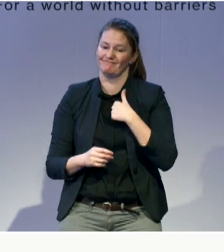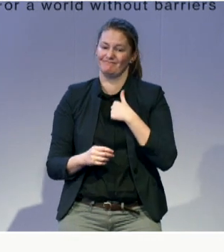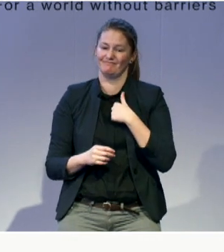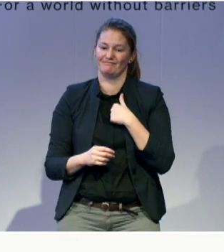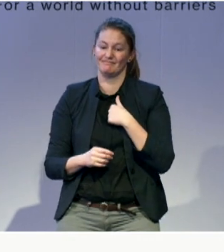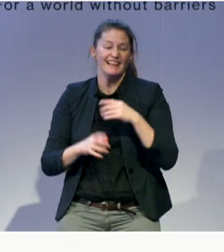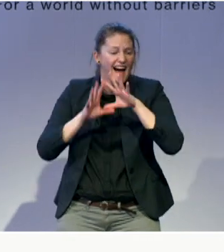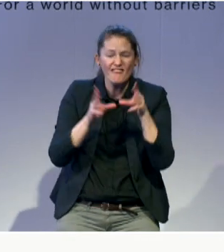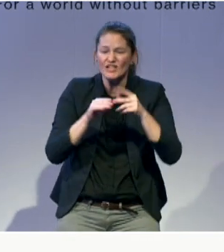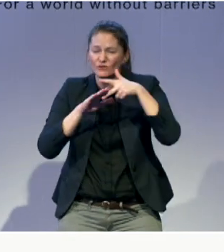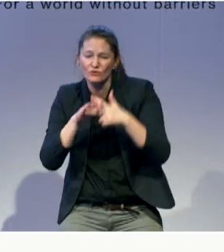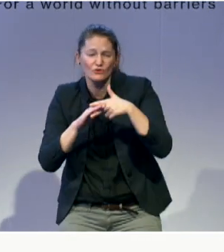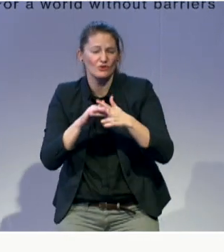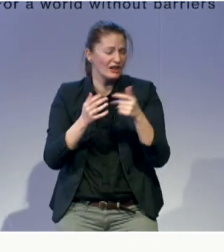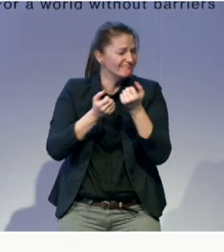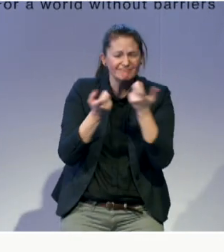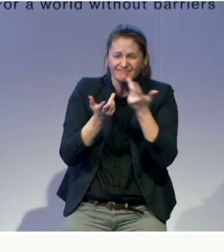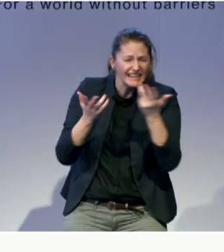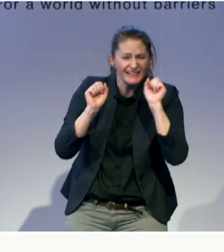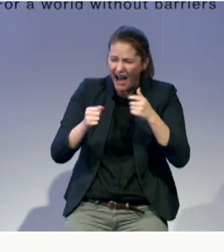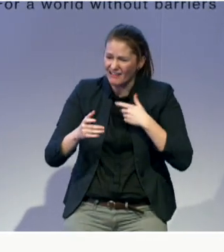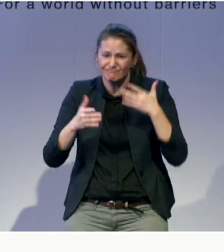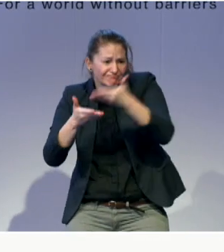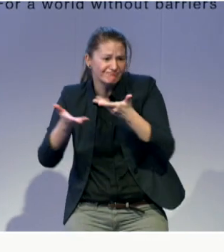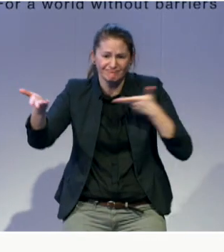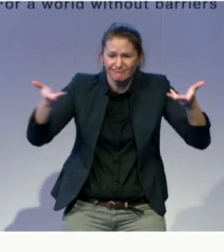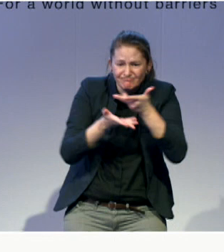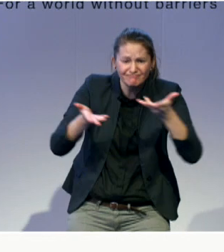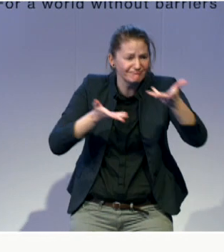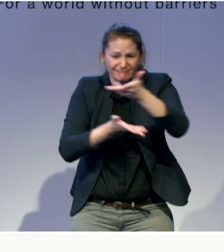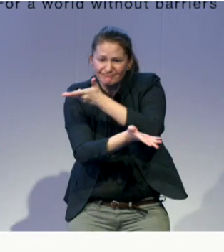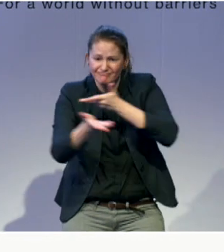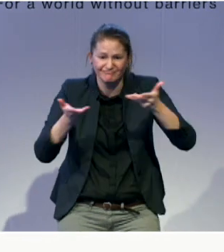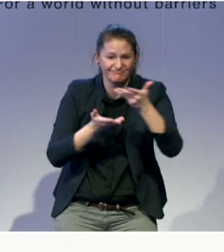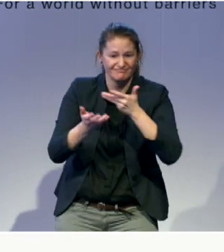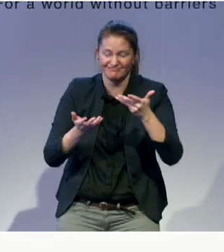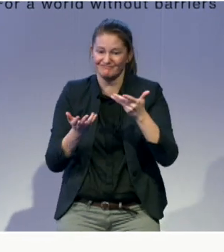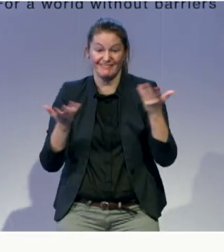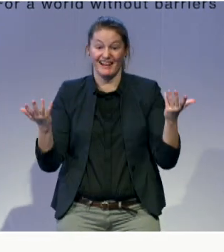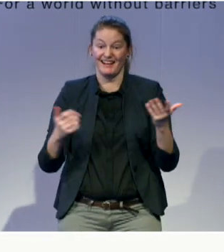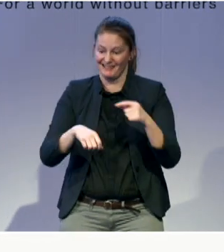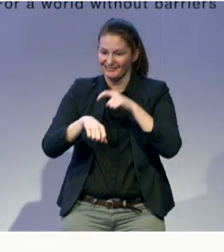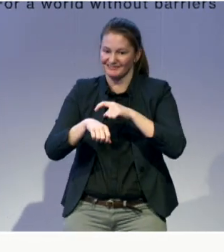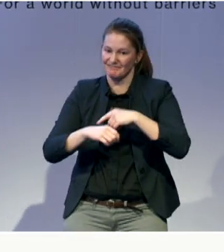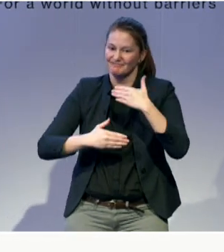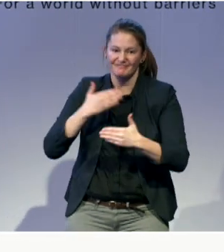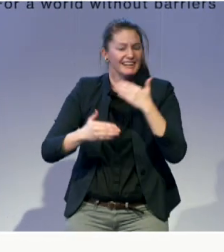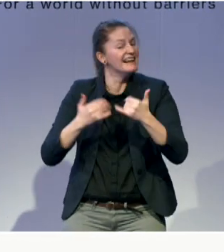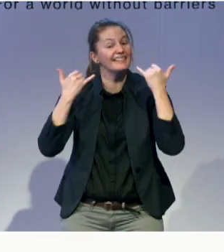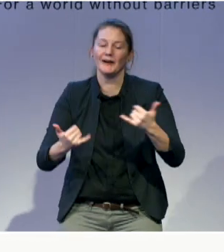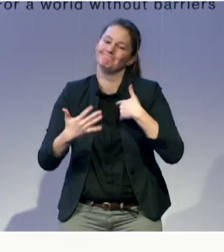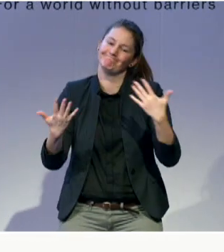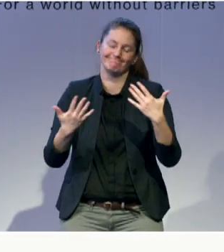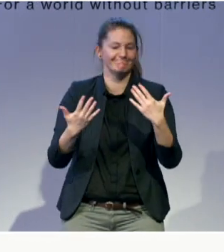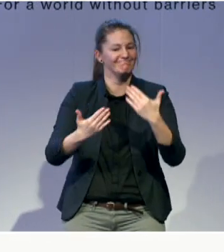about out of my time, but I can't thank you how in awe I am of every one of you, and